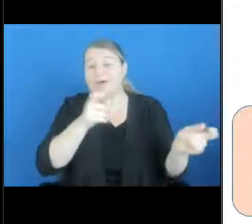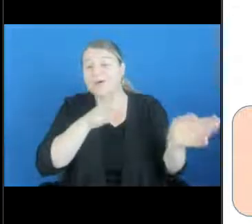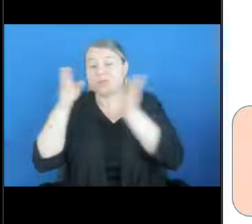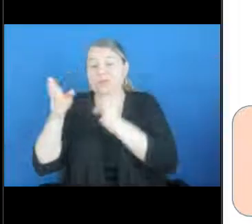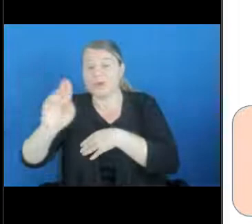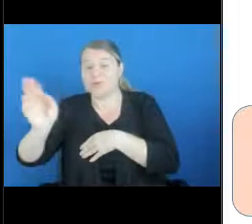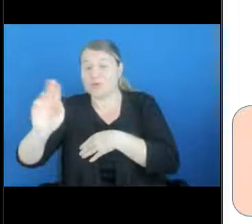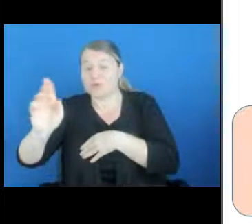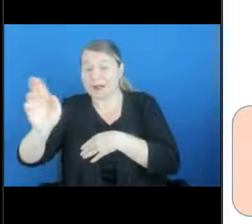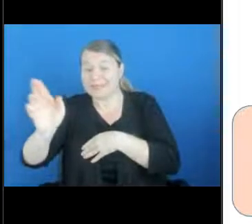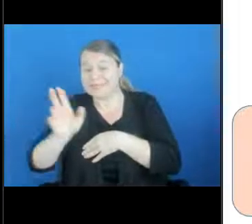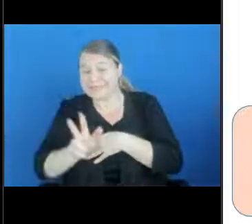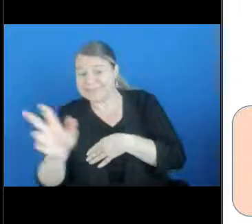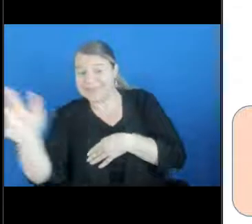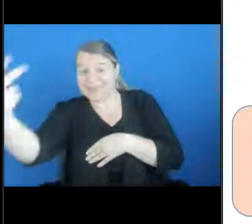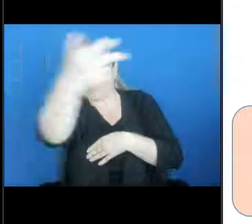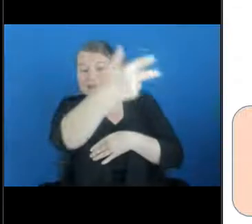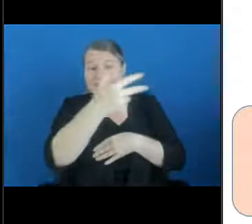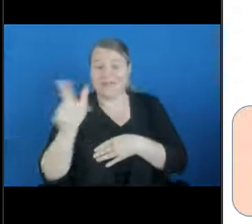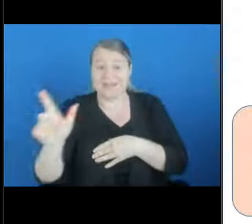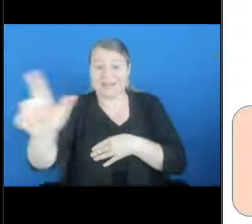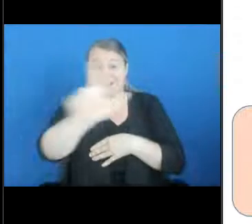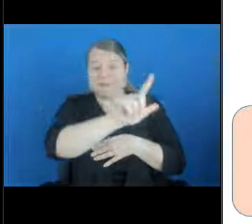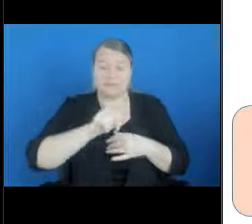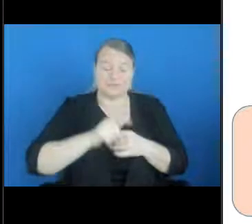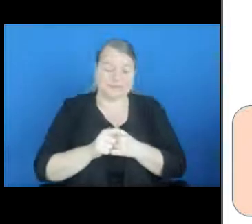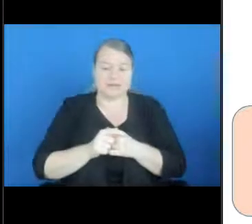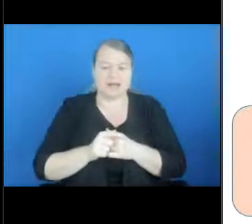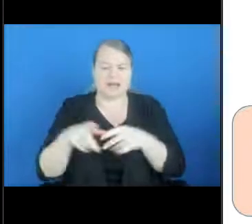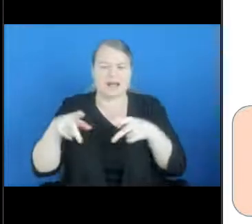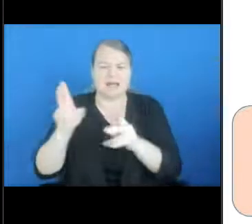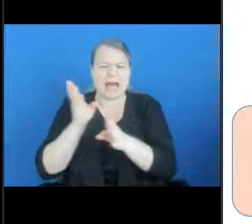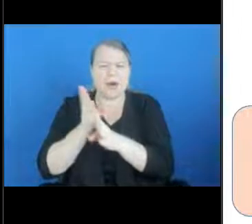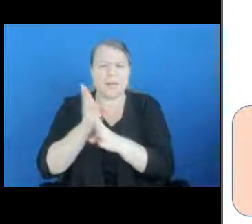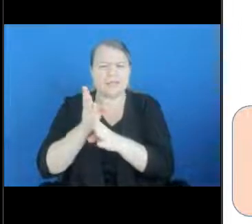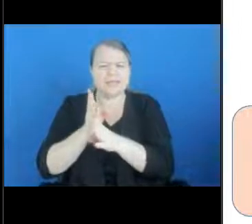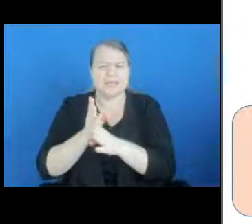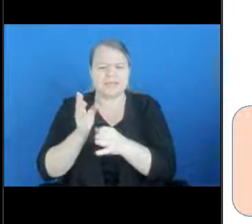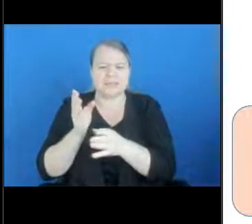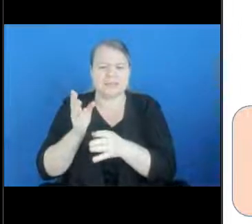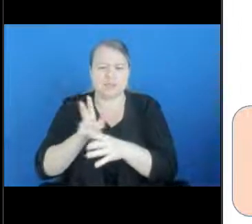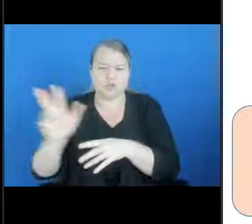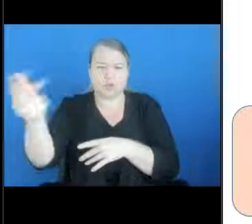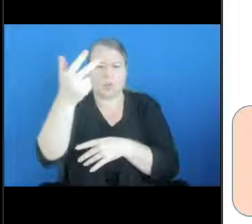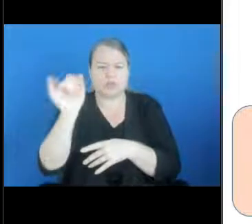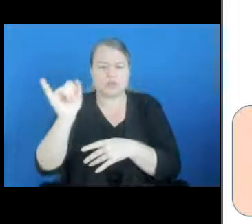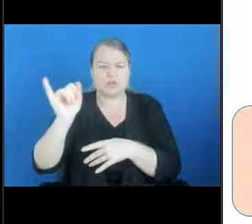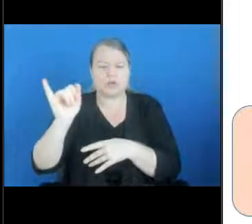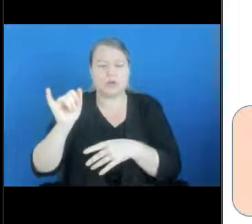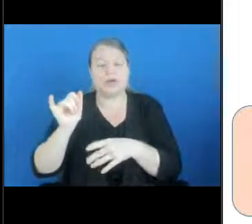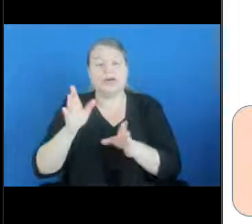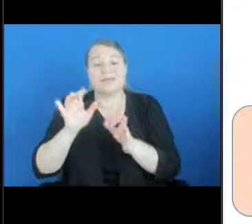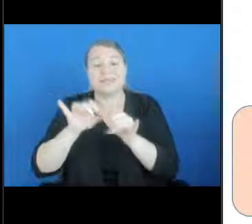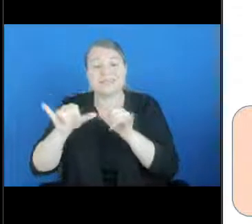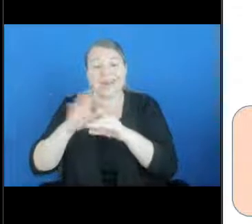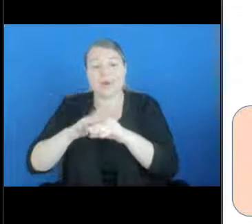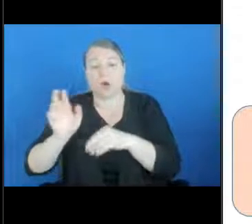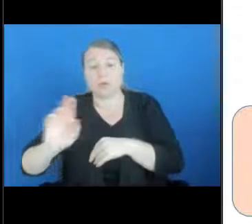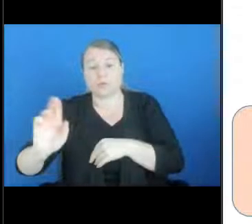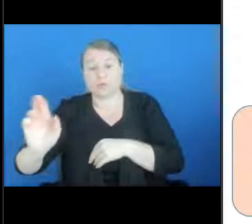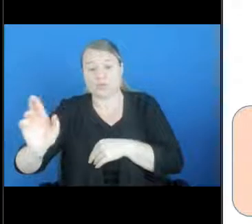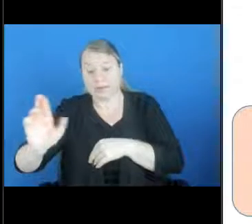and buses coming from Franconia-Springfield Parkway that want to enter the metro station to stay to the right when they turn onto southbound